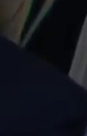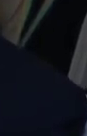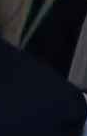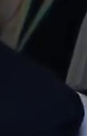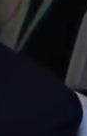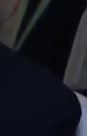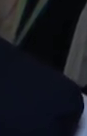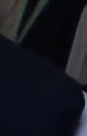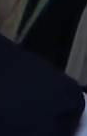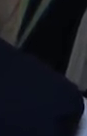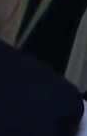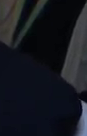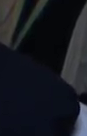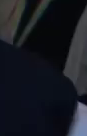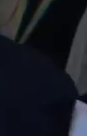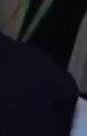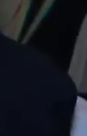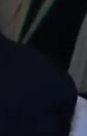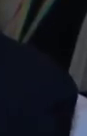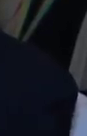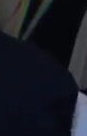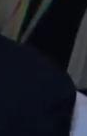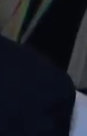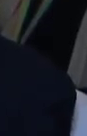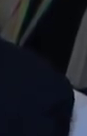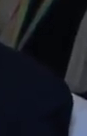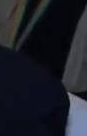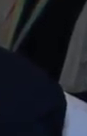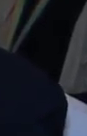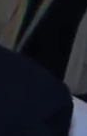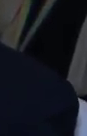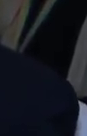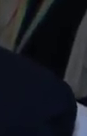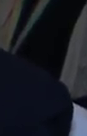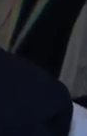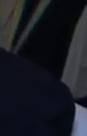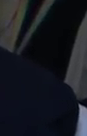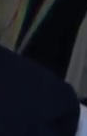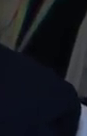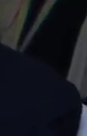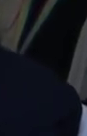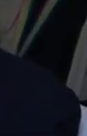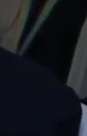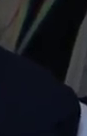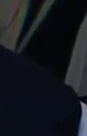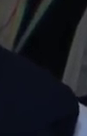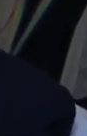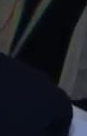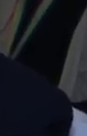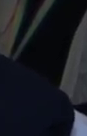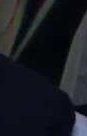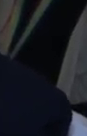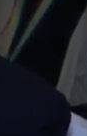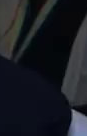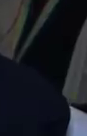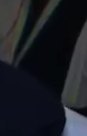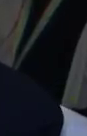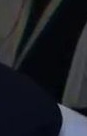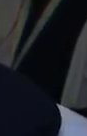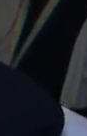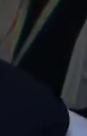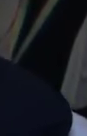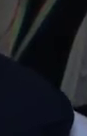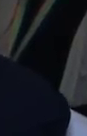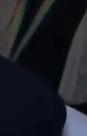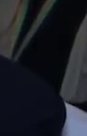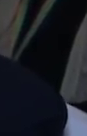to court and a finality, you know. Are you going to wait for the